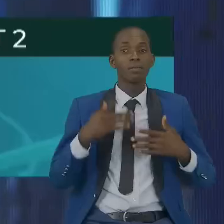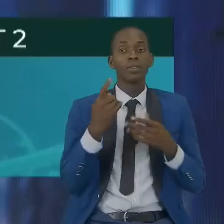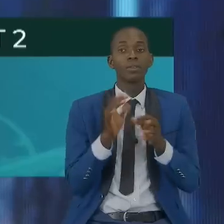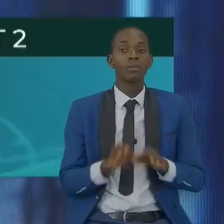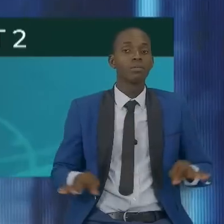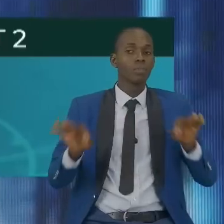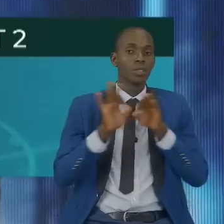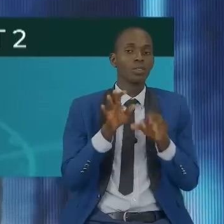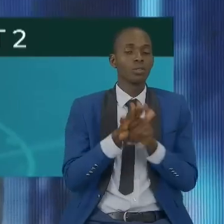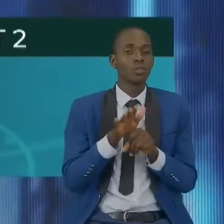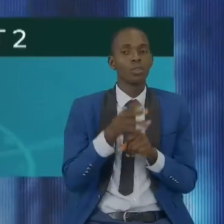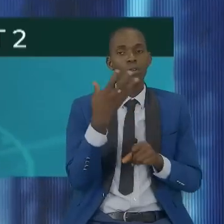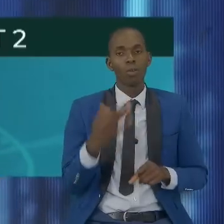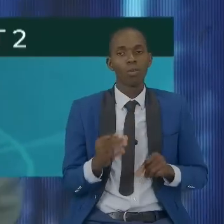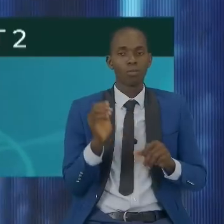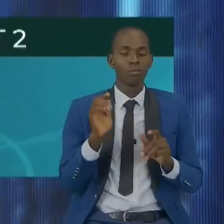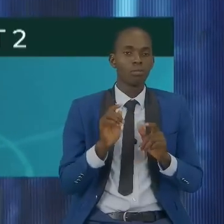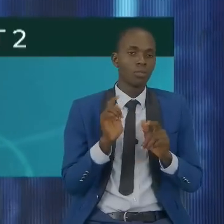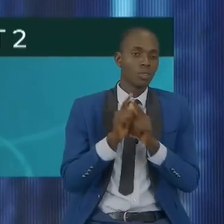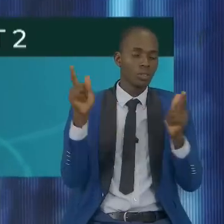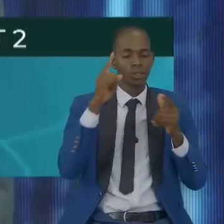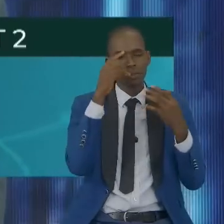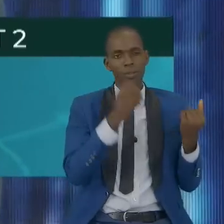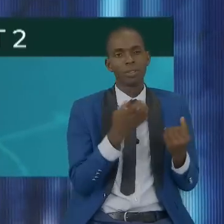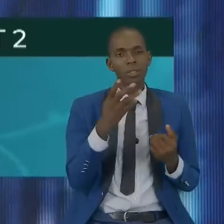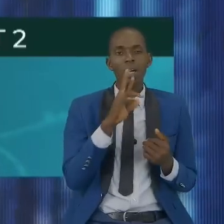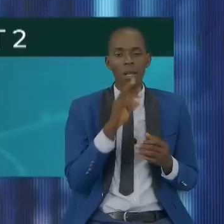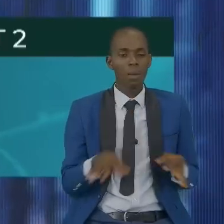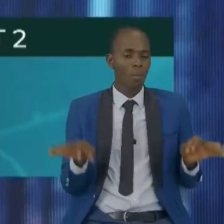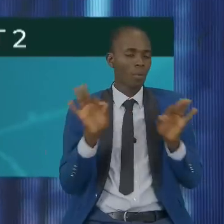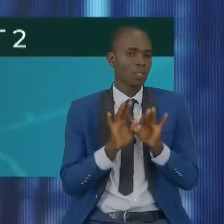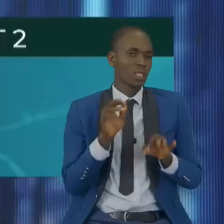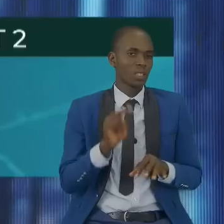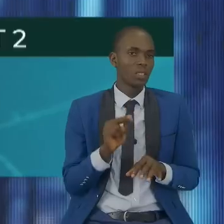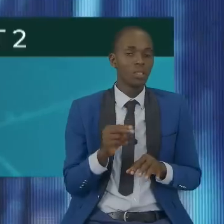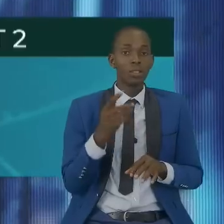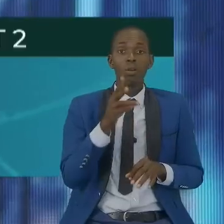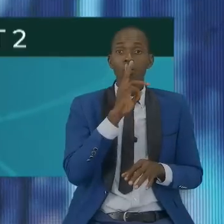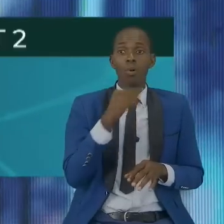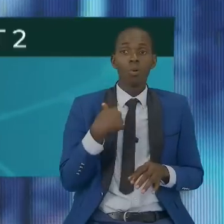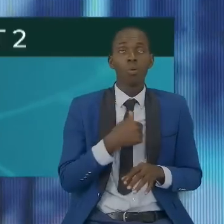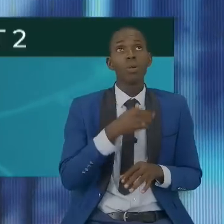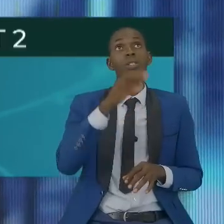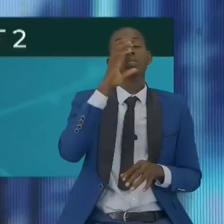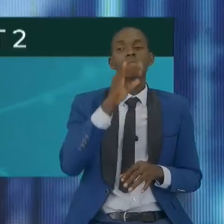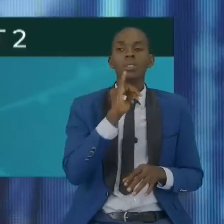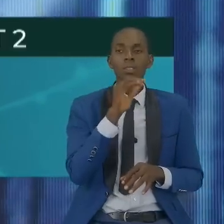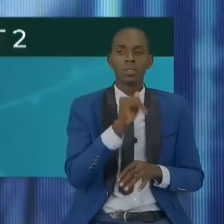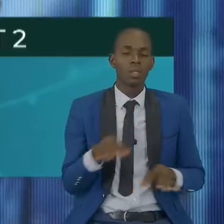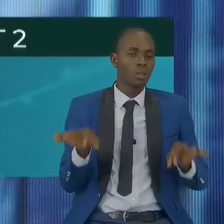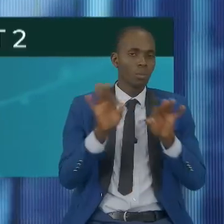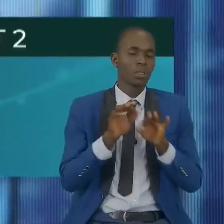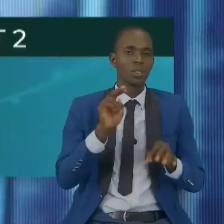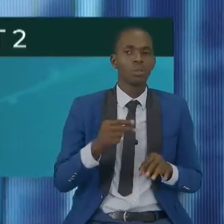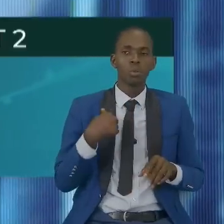a fundamental need. We can't do without that. The water we drink is a fundamental need. We can't